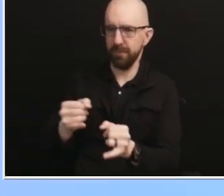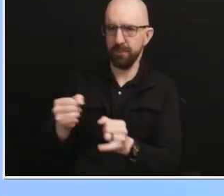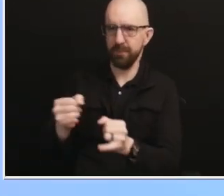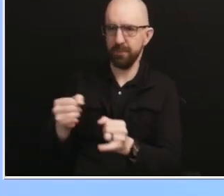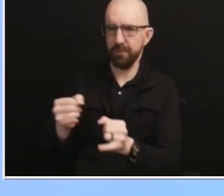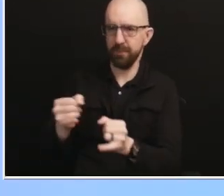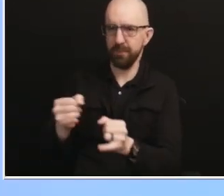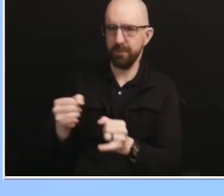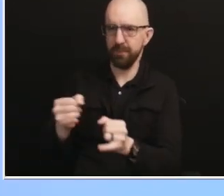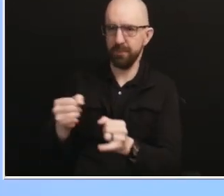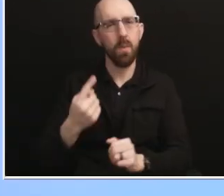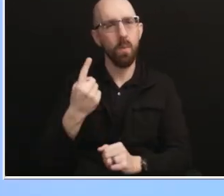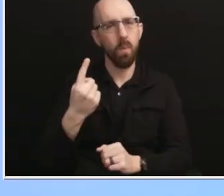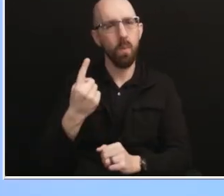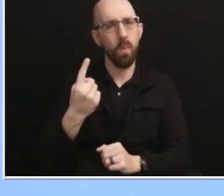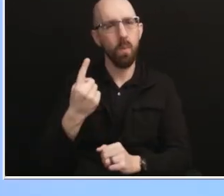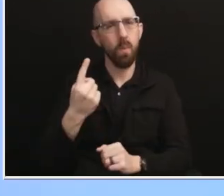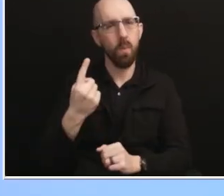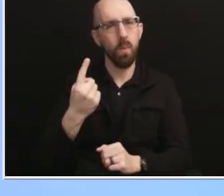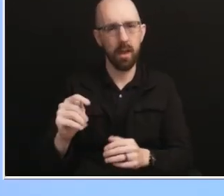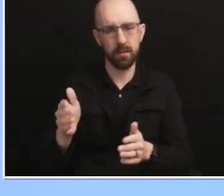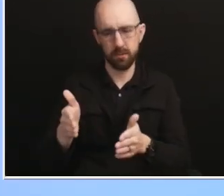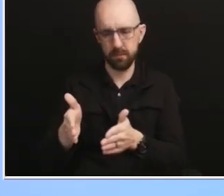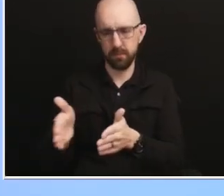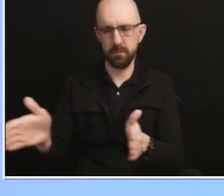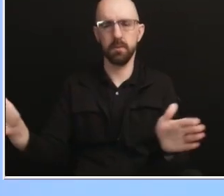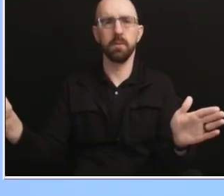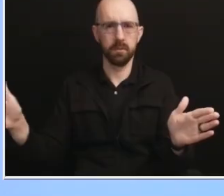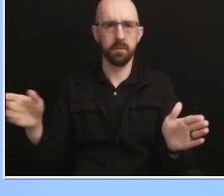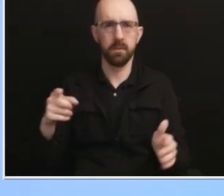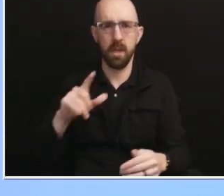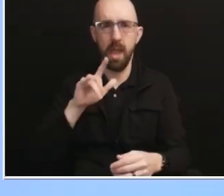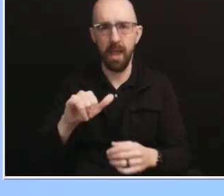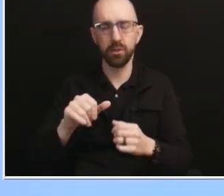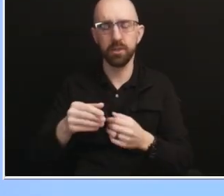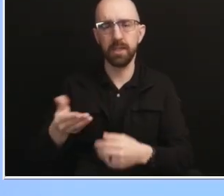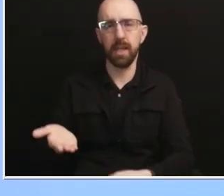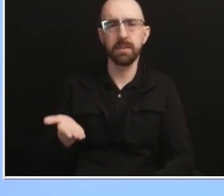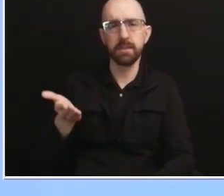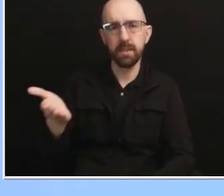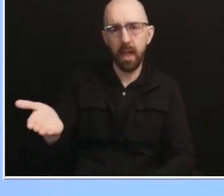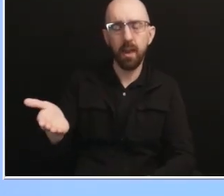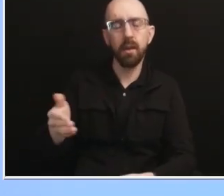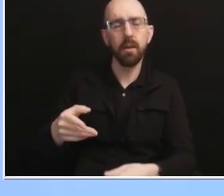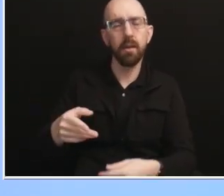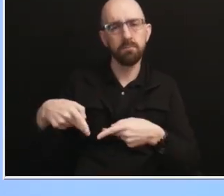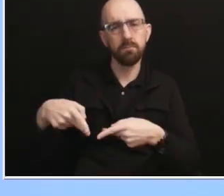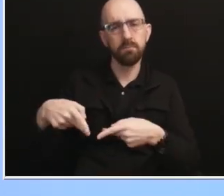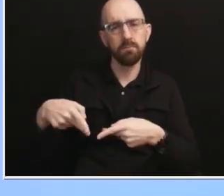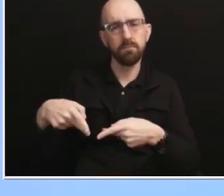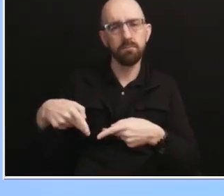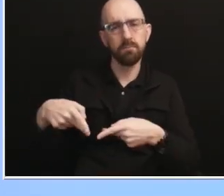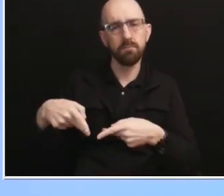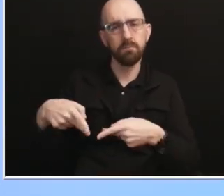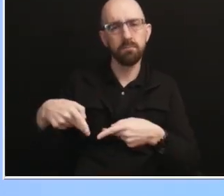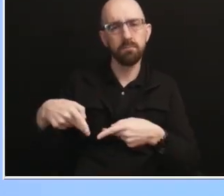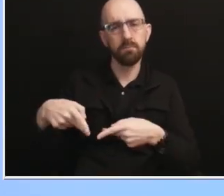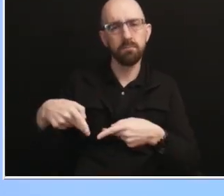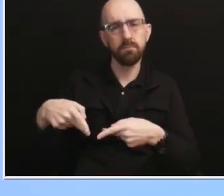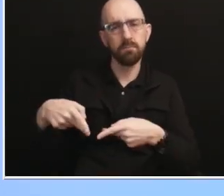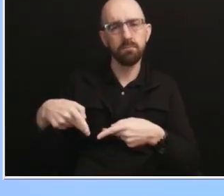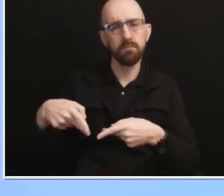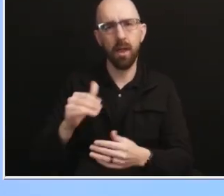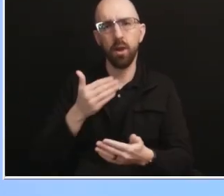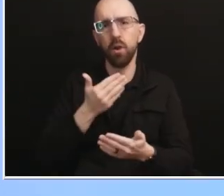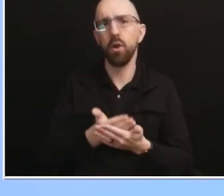singular act, and actually extend an invitation to them to try to be more of the good parts of them